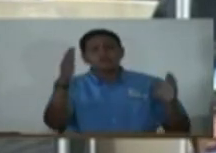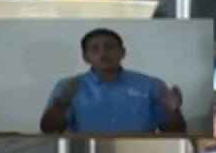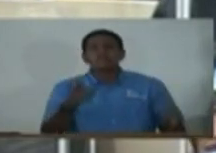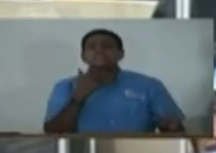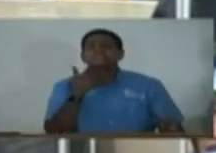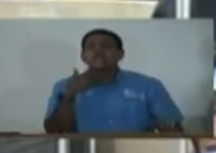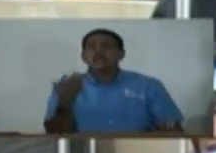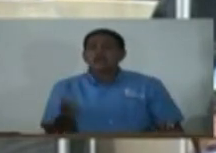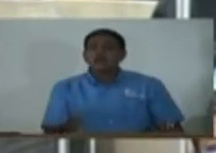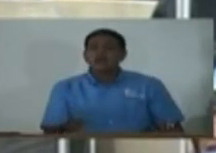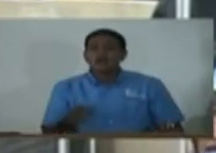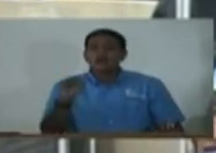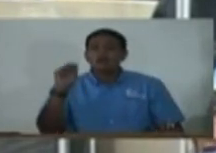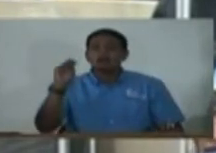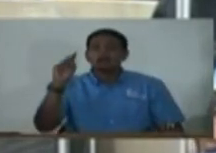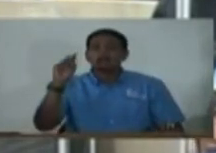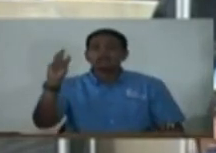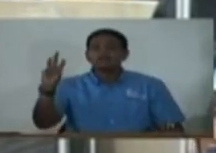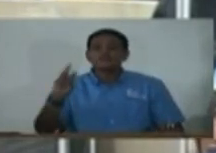Andrew,